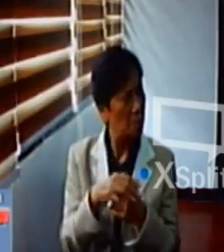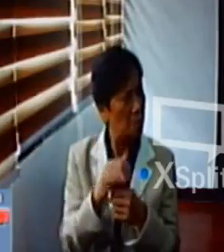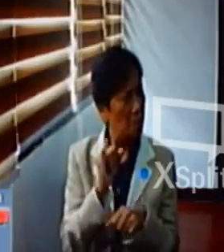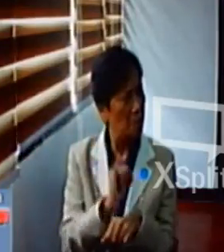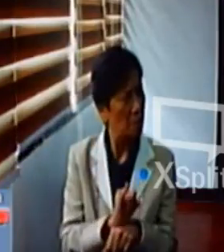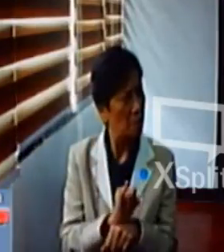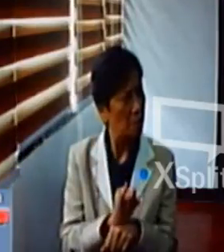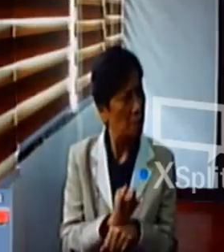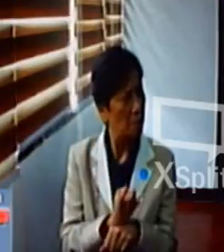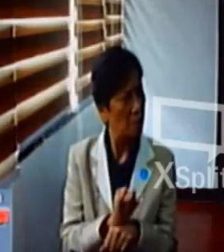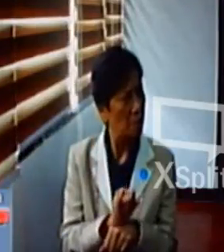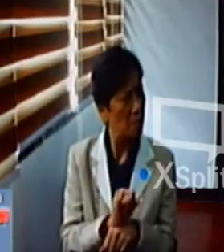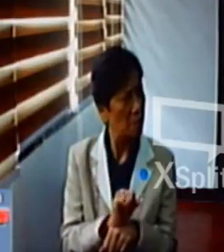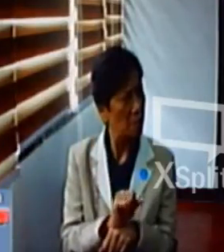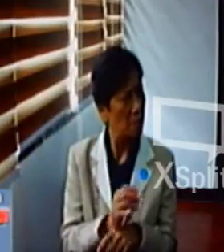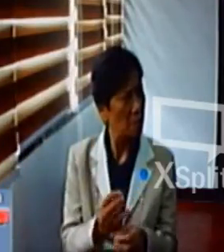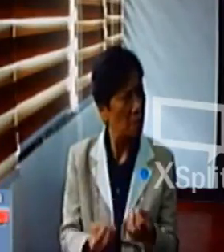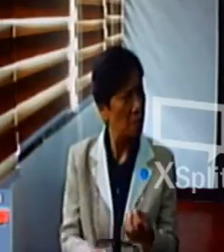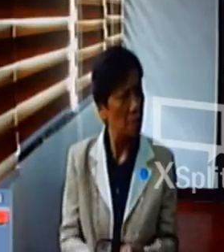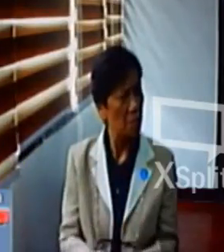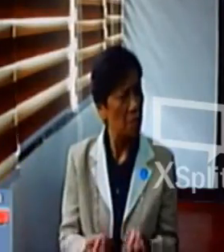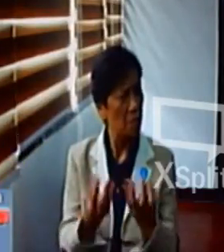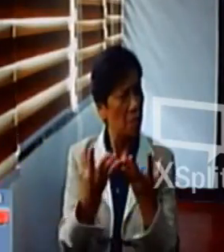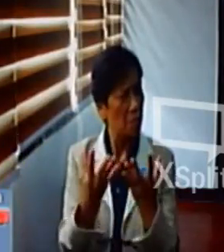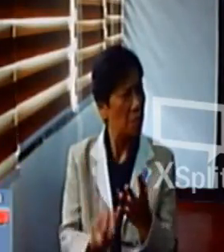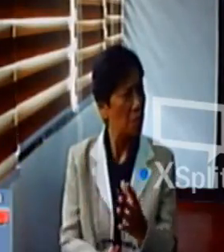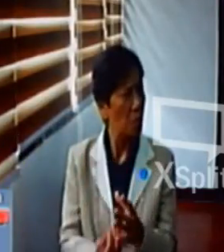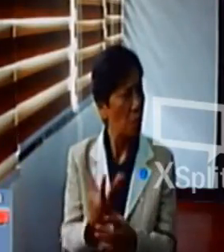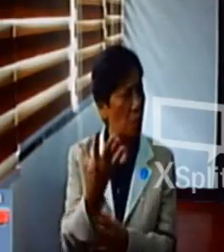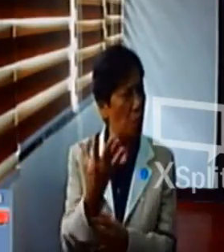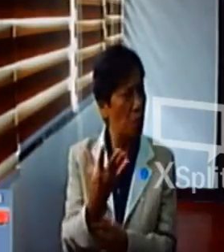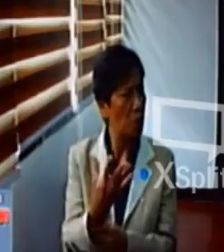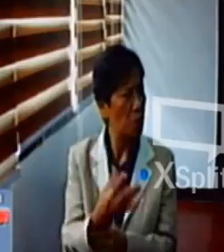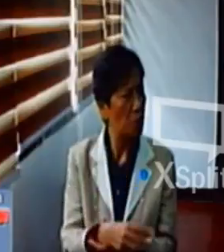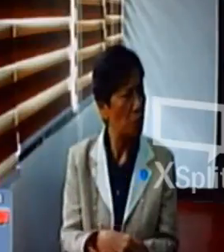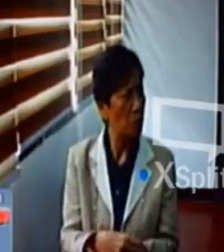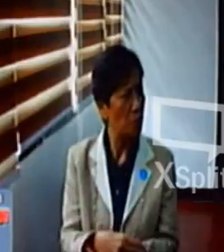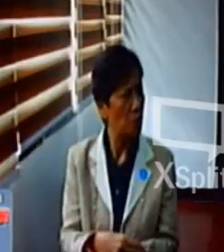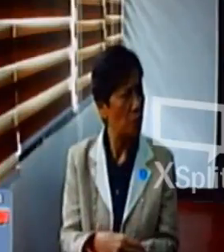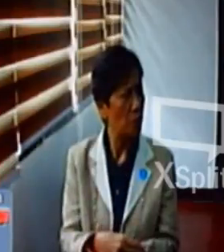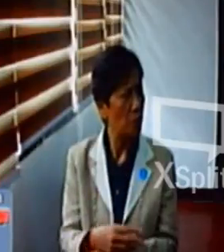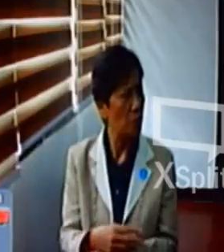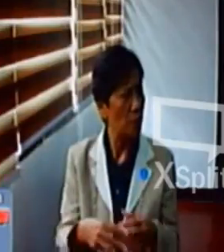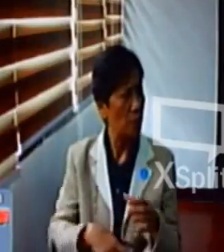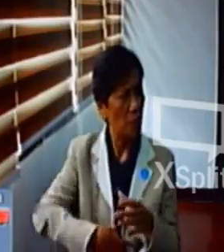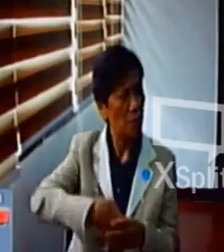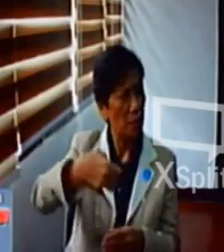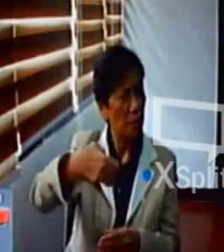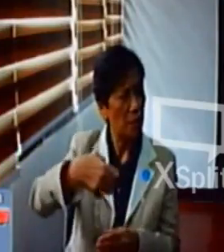industrialization, that boost in terms of emission of greenhouse gases,